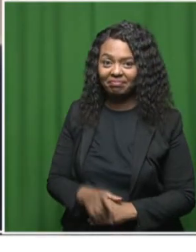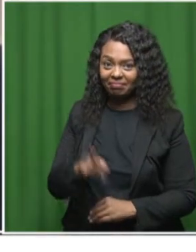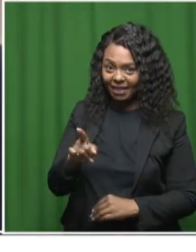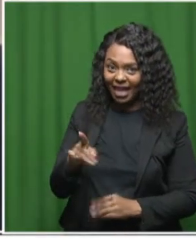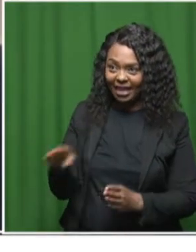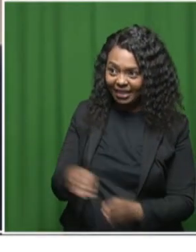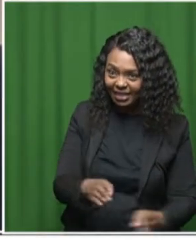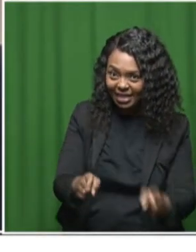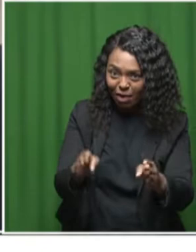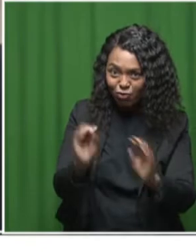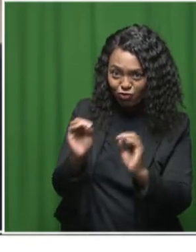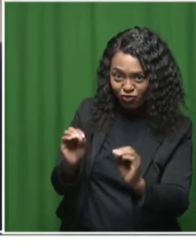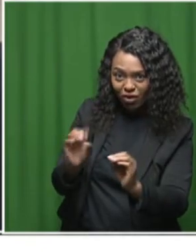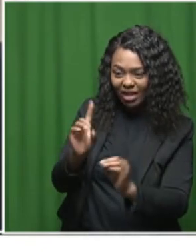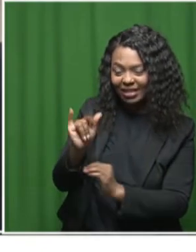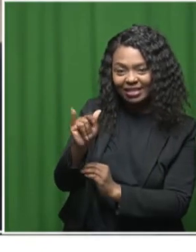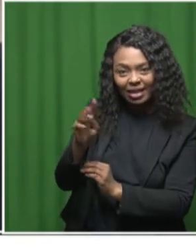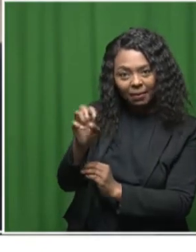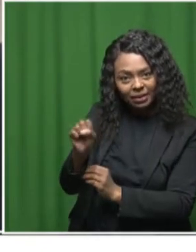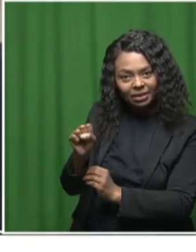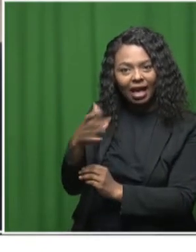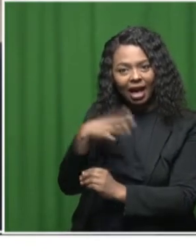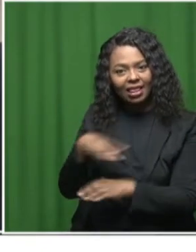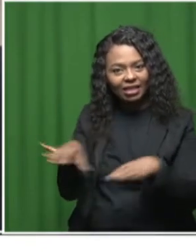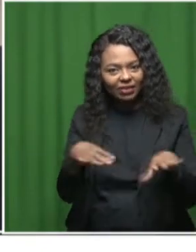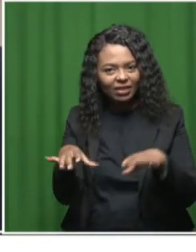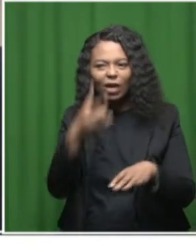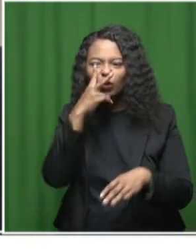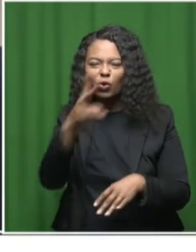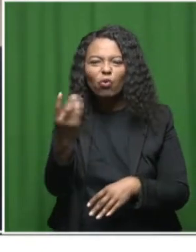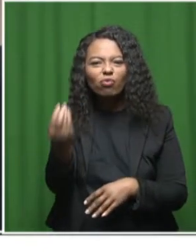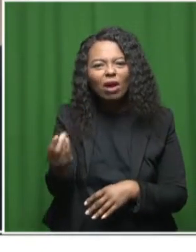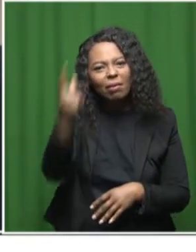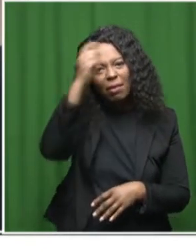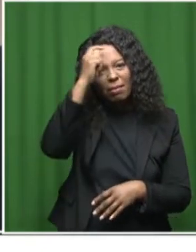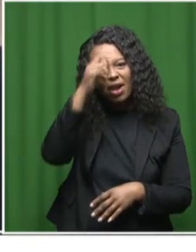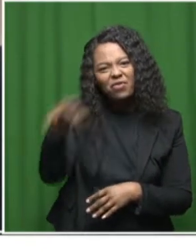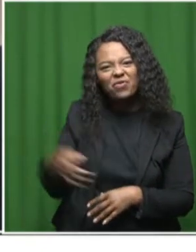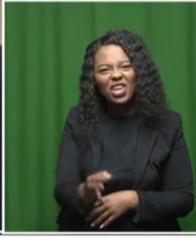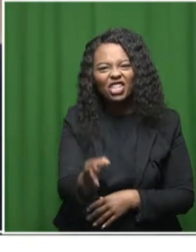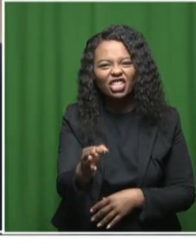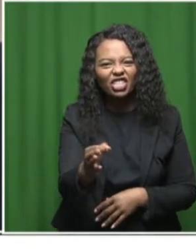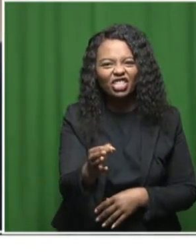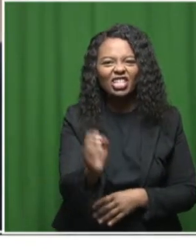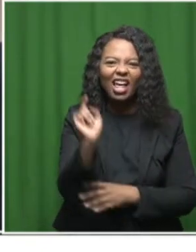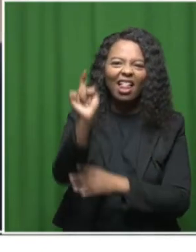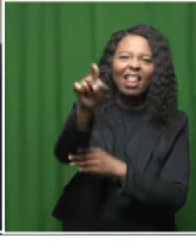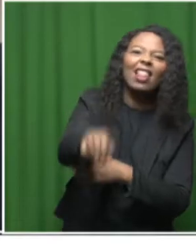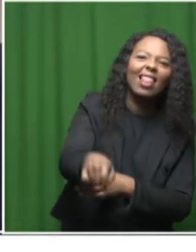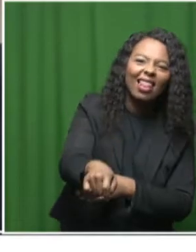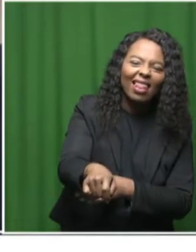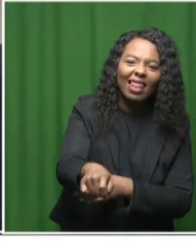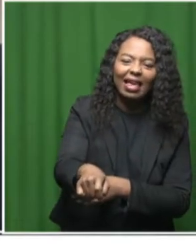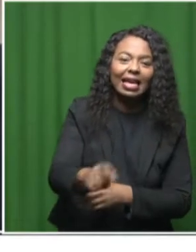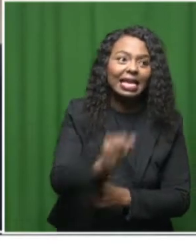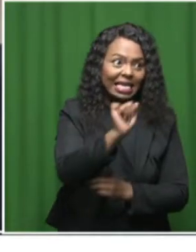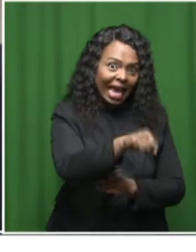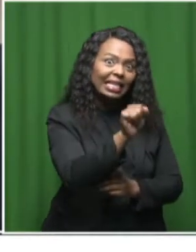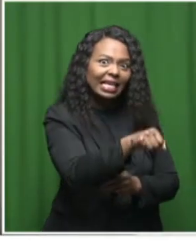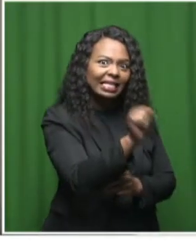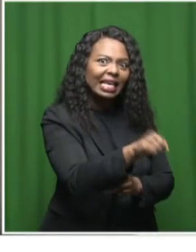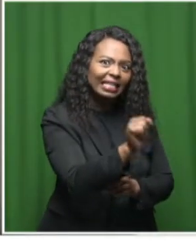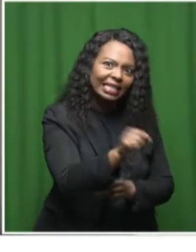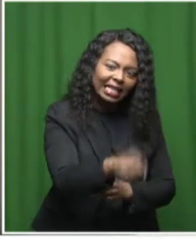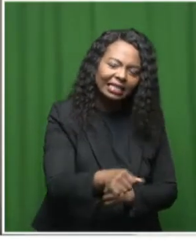dams that are there for some other activities. I think we saw a picture of a young boy fishing there. Tell us a little bit about that. Yeah, so two of our